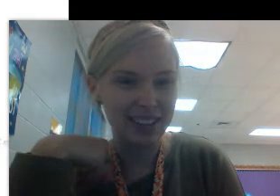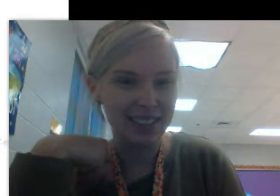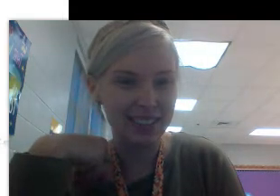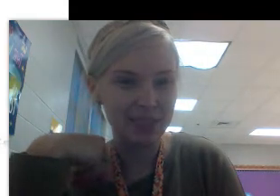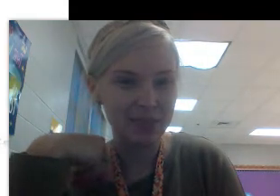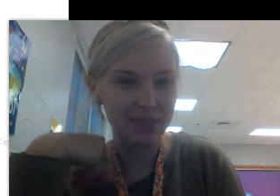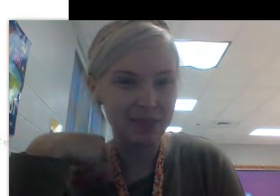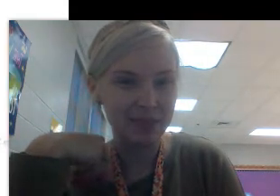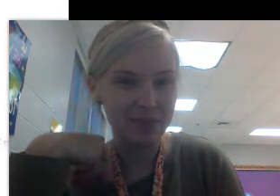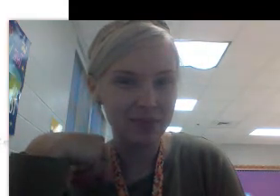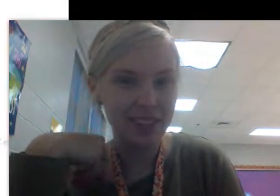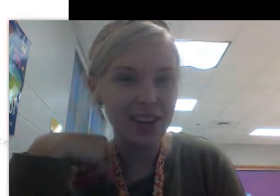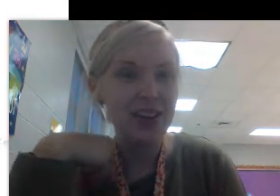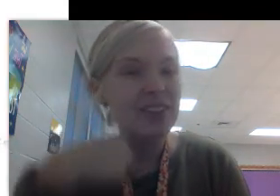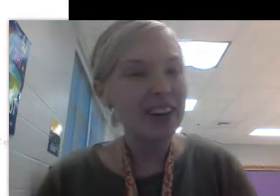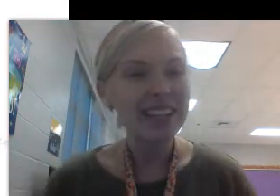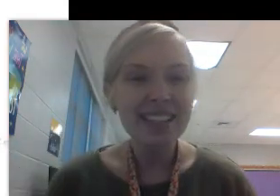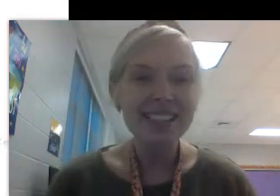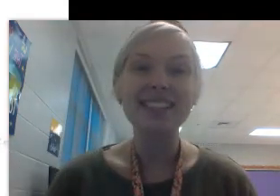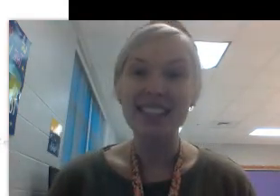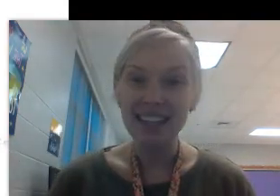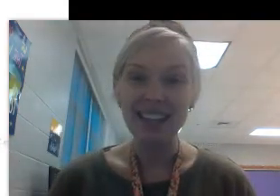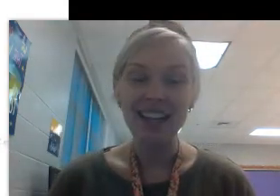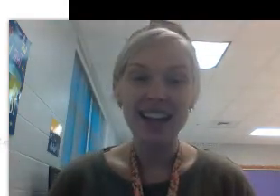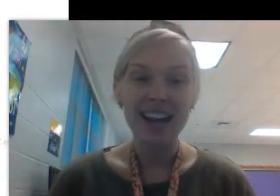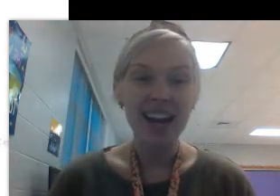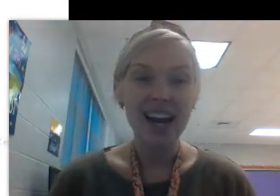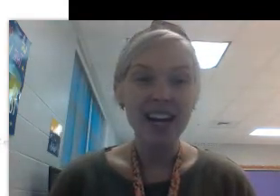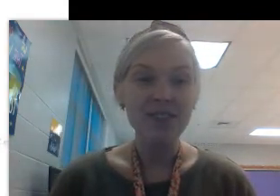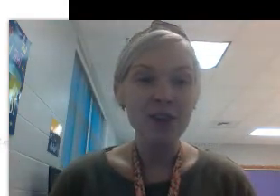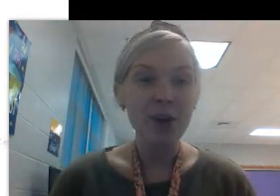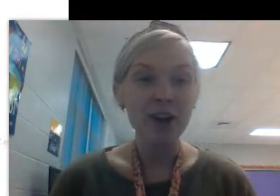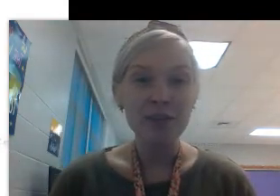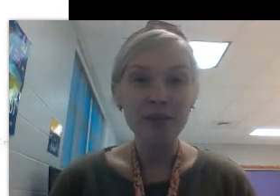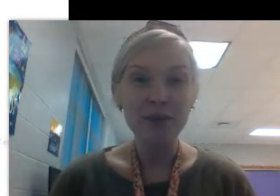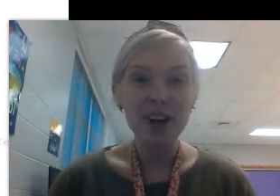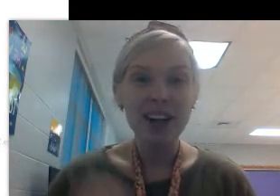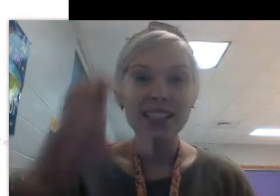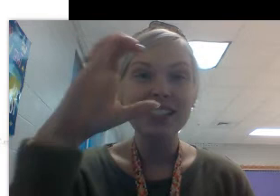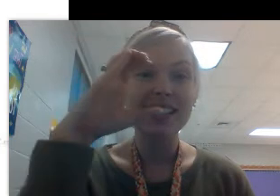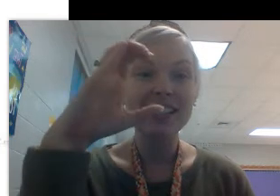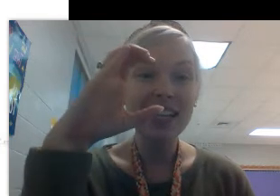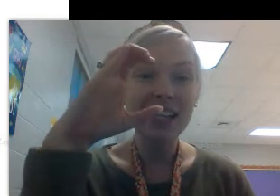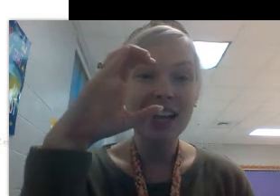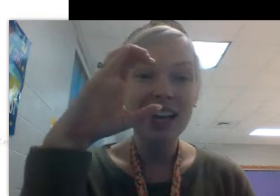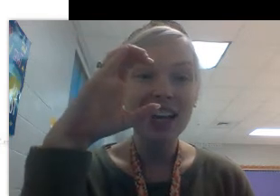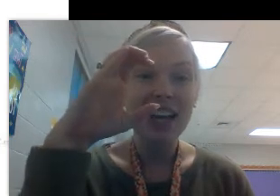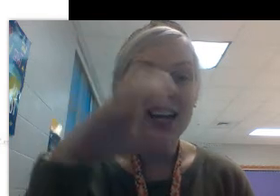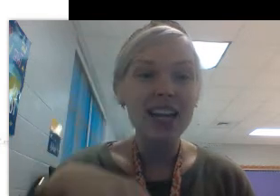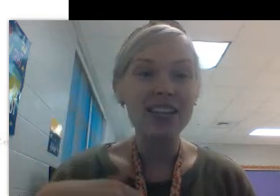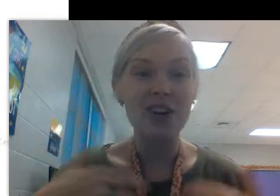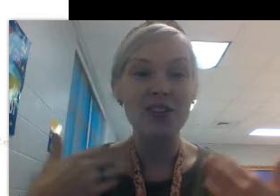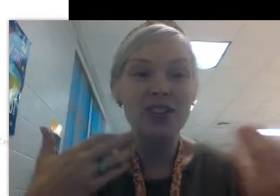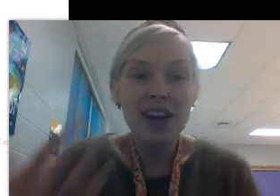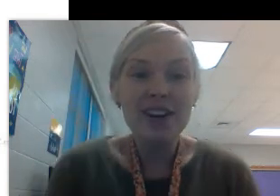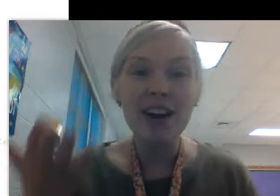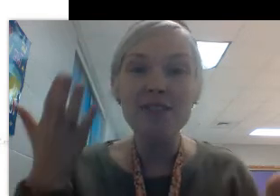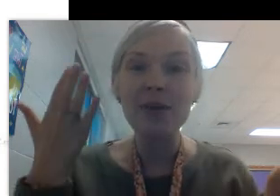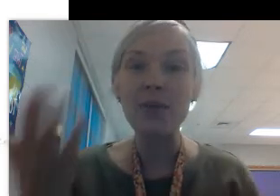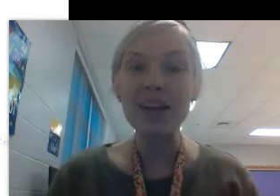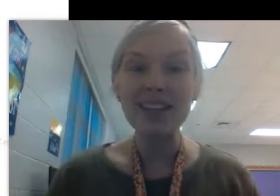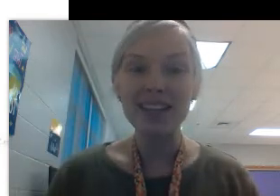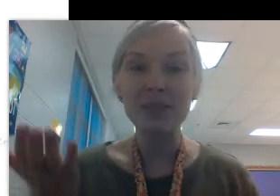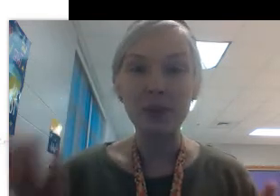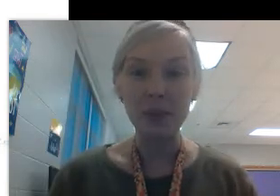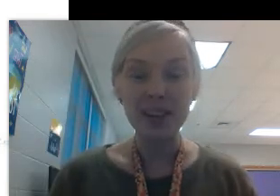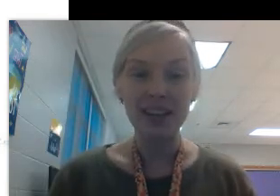is that? Right, that's a C. And if you all can remember, C is our letter of